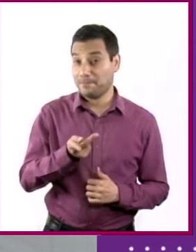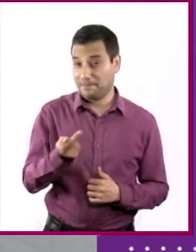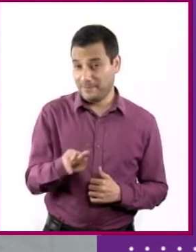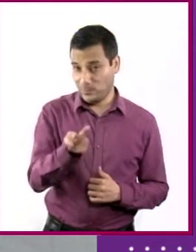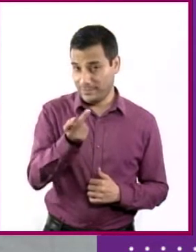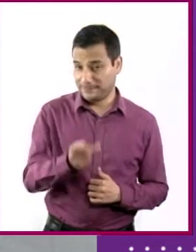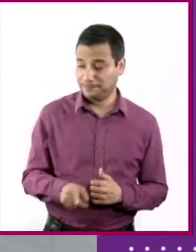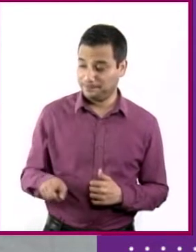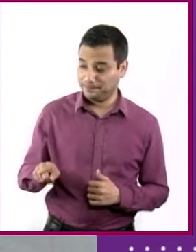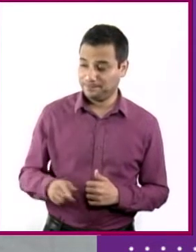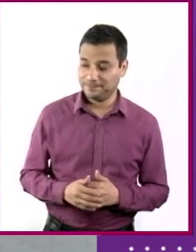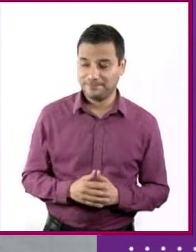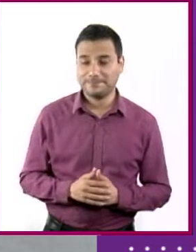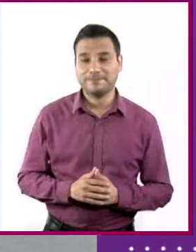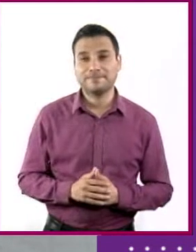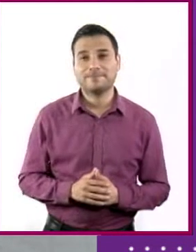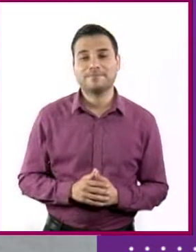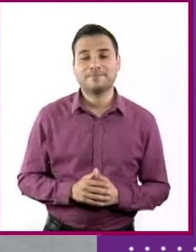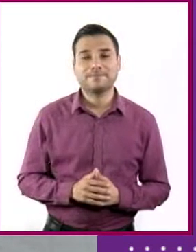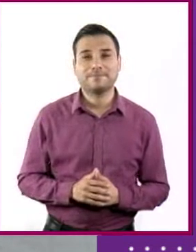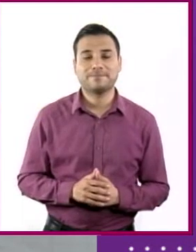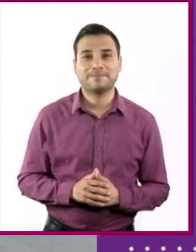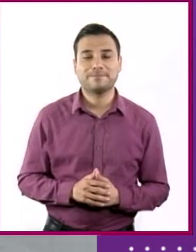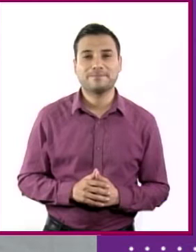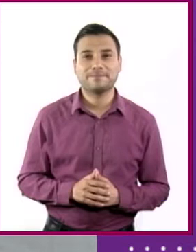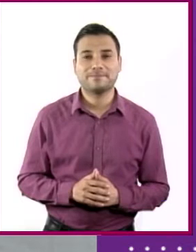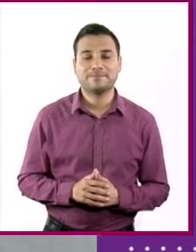Could you ride skateboards when you were in primary school?